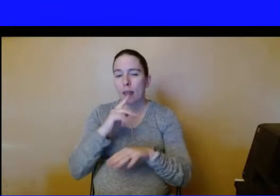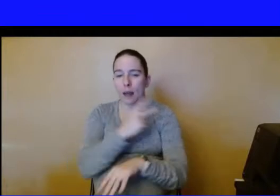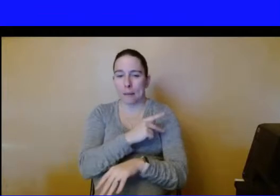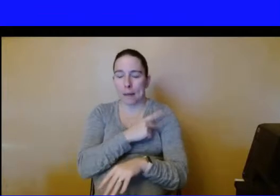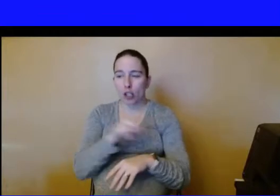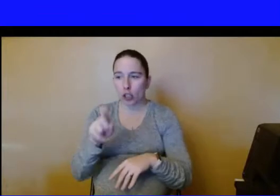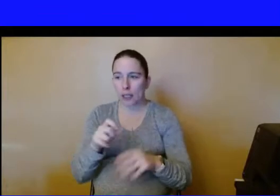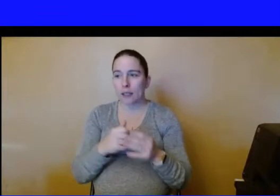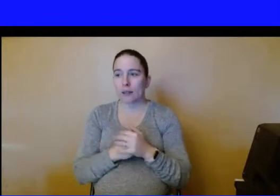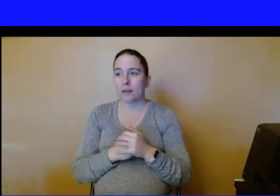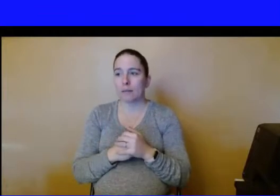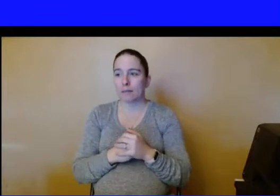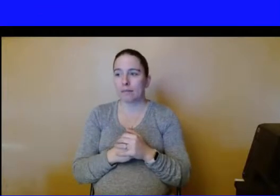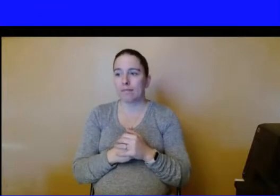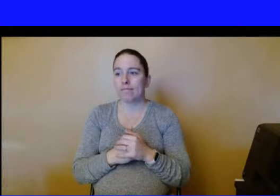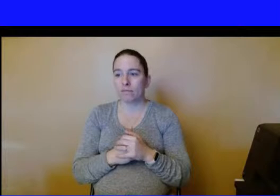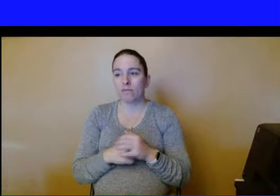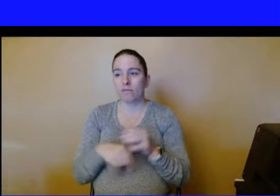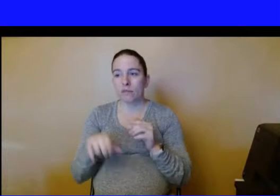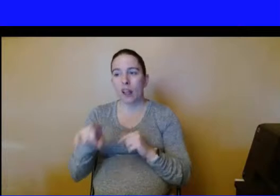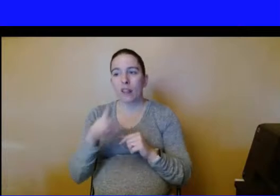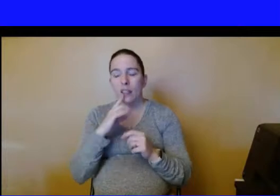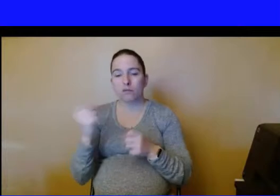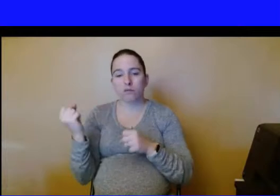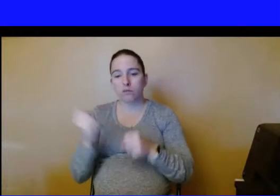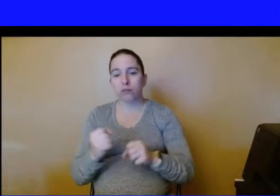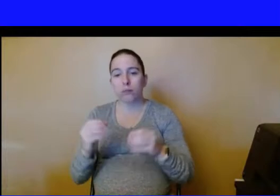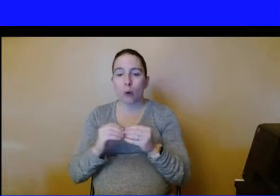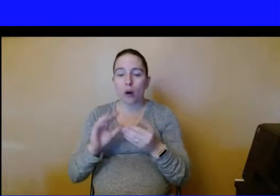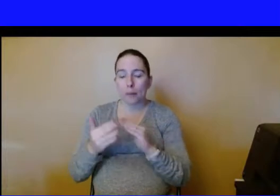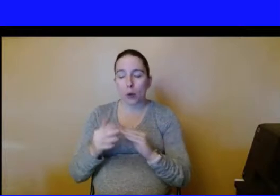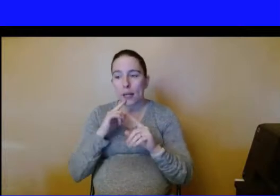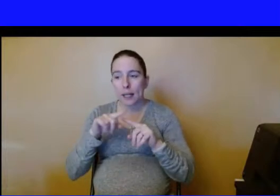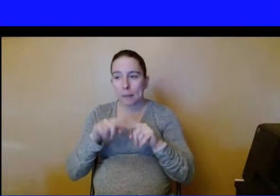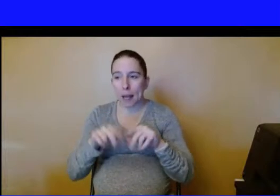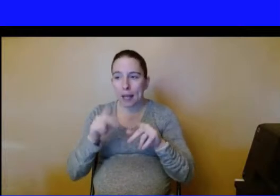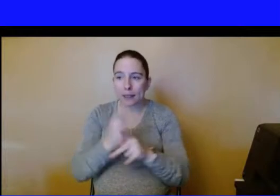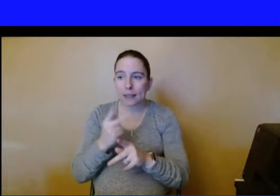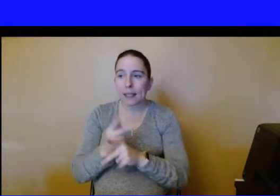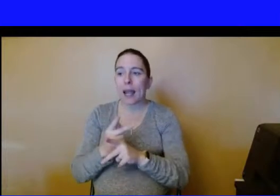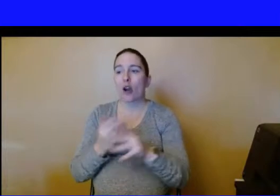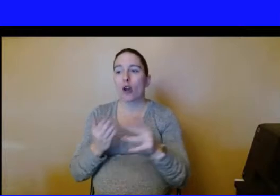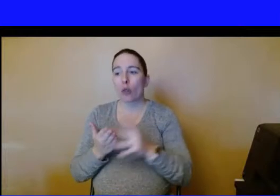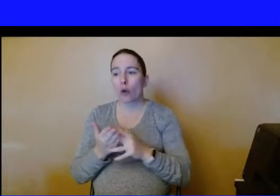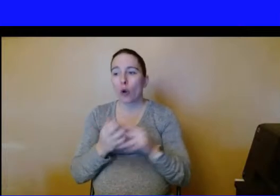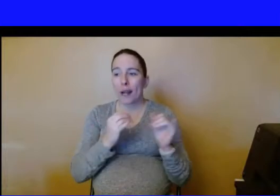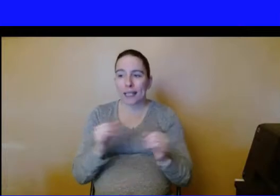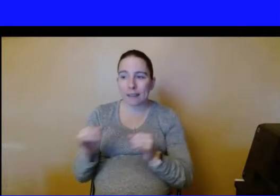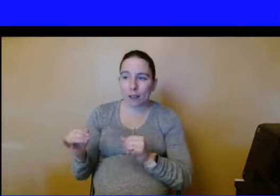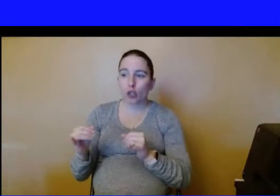stay, to increase enrollment in health home care coordination to maintain ongoing case management